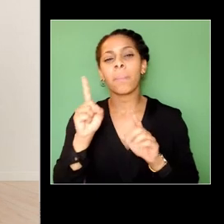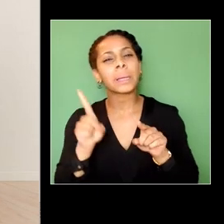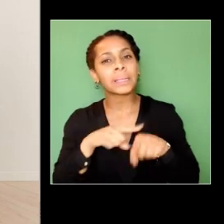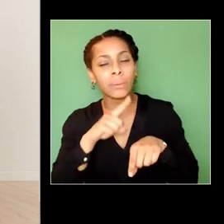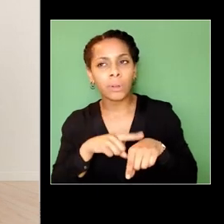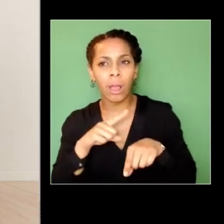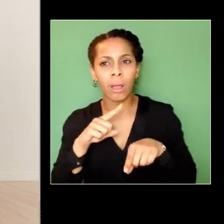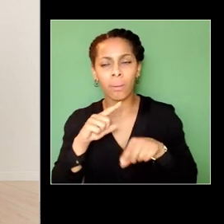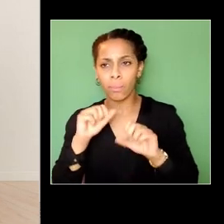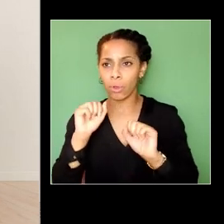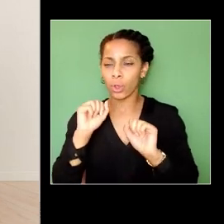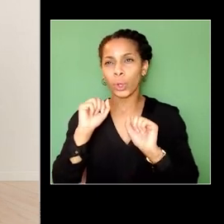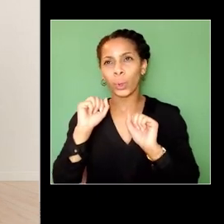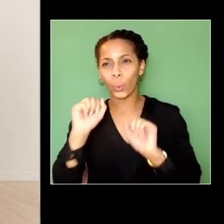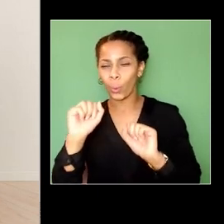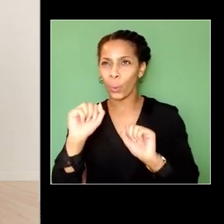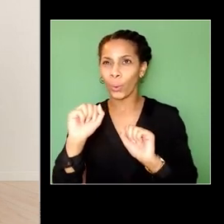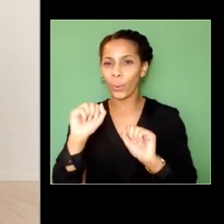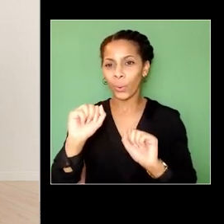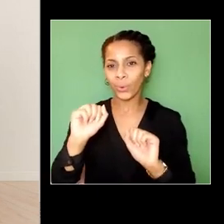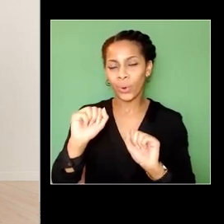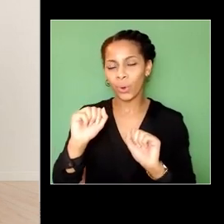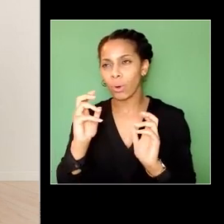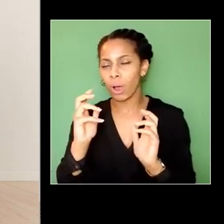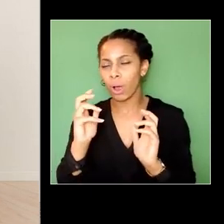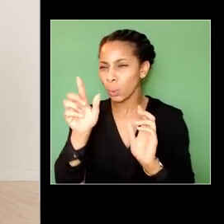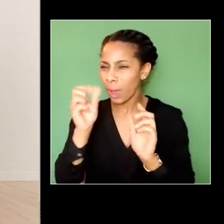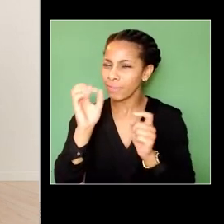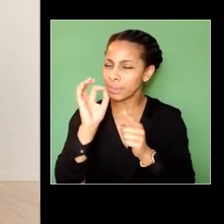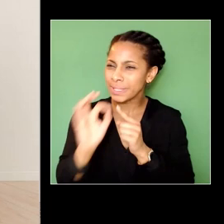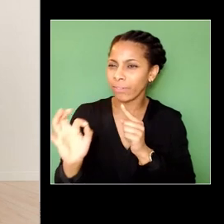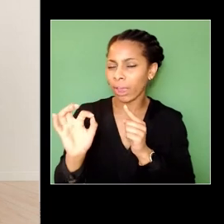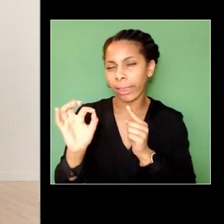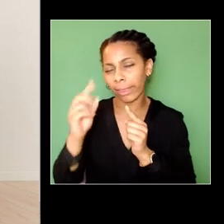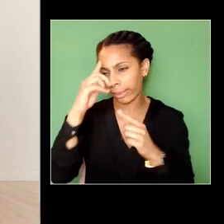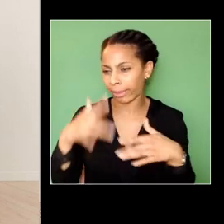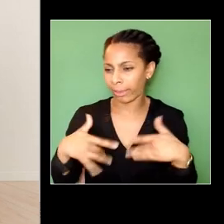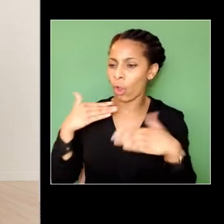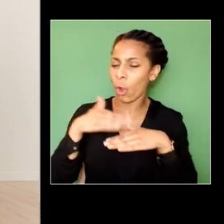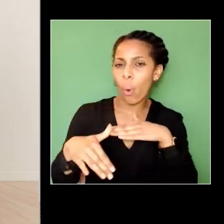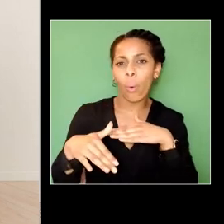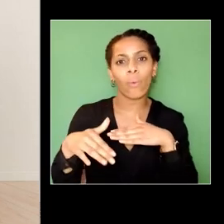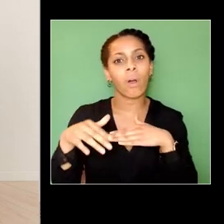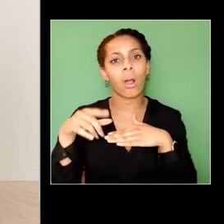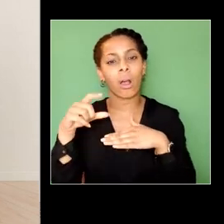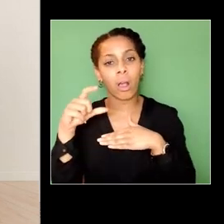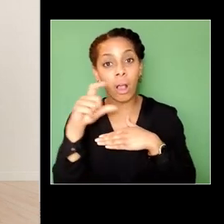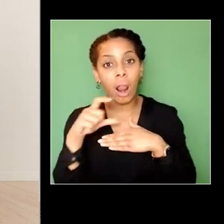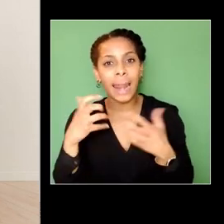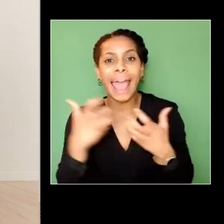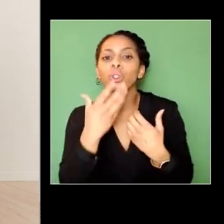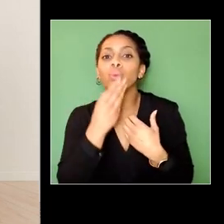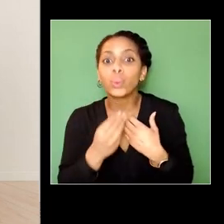come to some very specific and rigorous ideas about color, mm-hmm. right? And the way in which you use